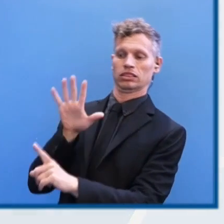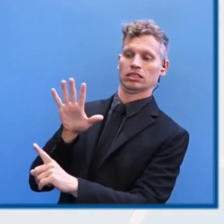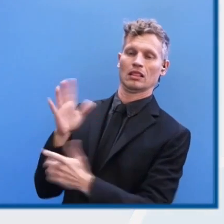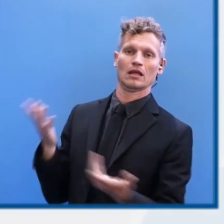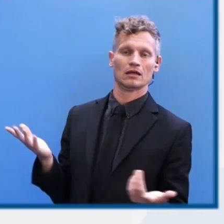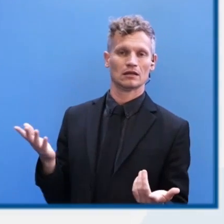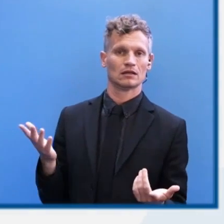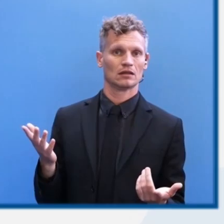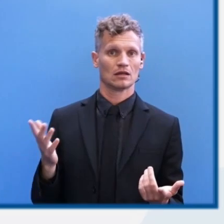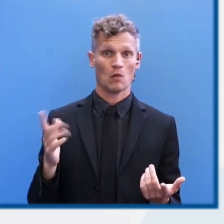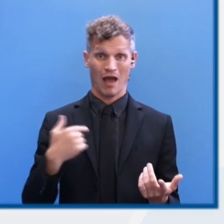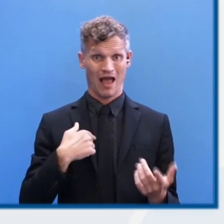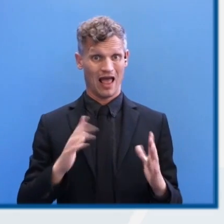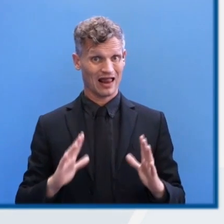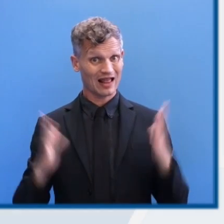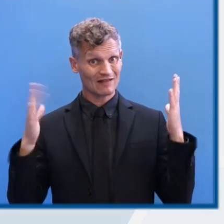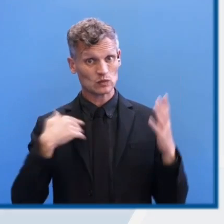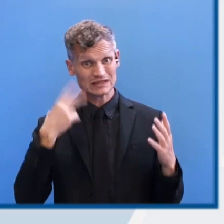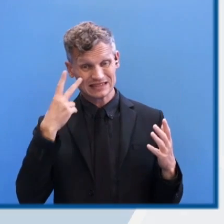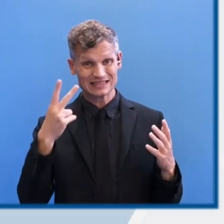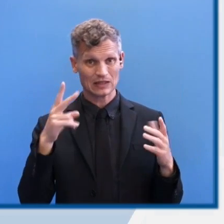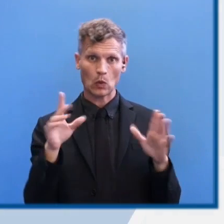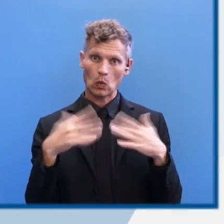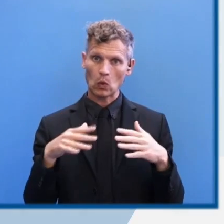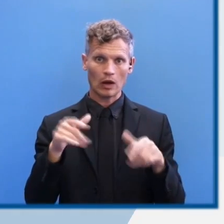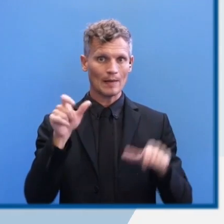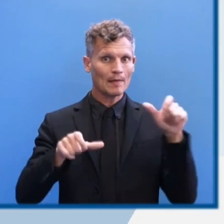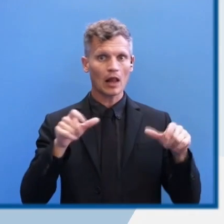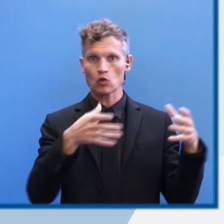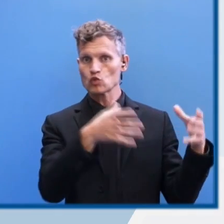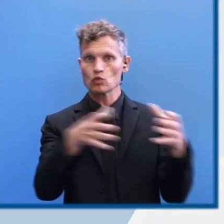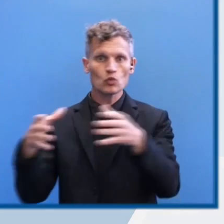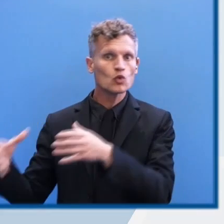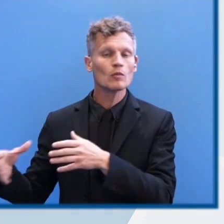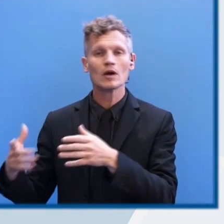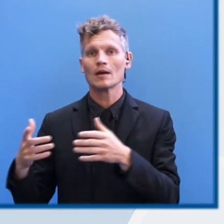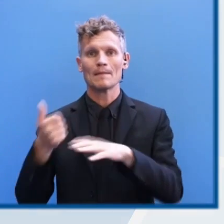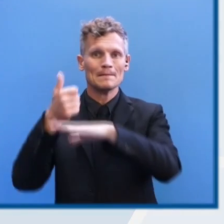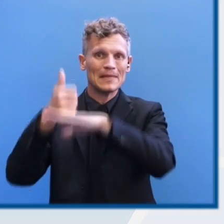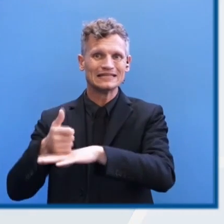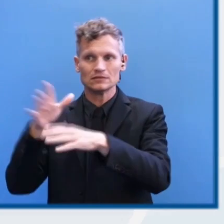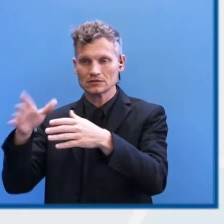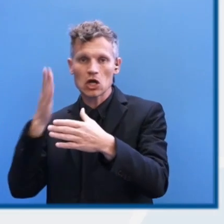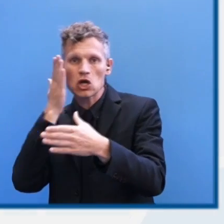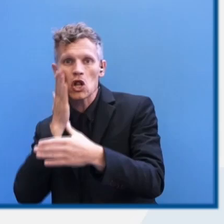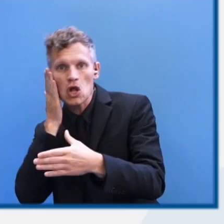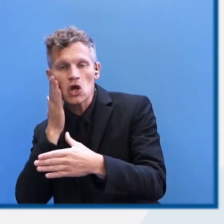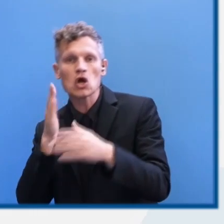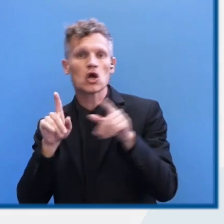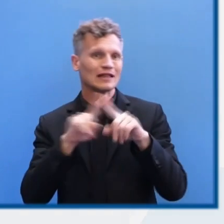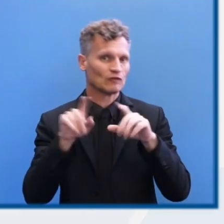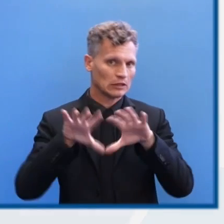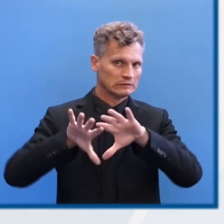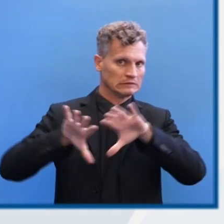that you actually see the ghettoization and also see the various groups on based of color, based of racial groupings are